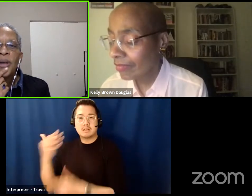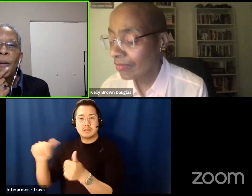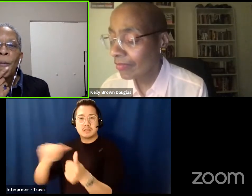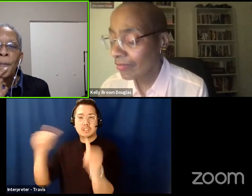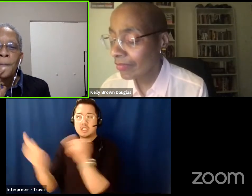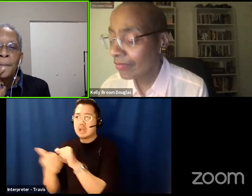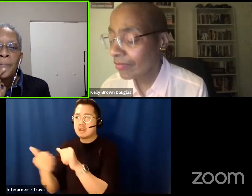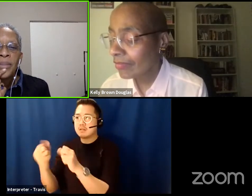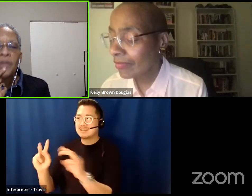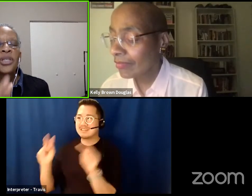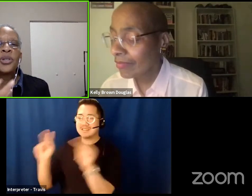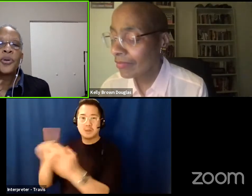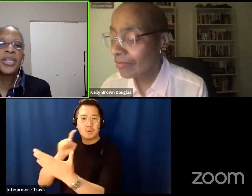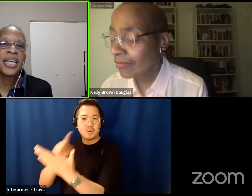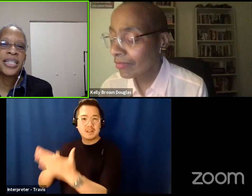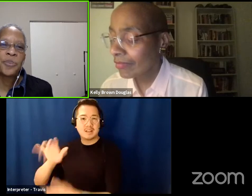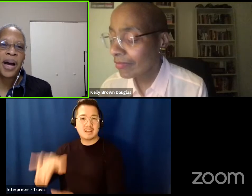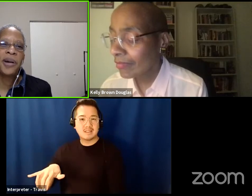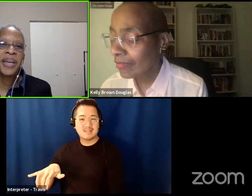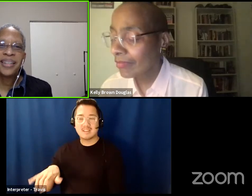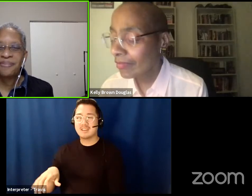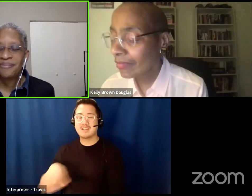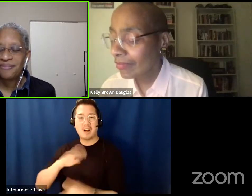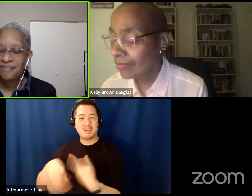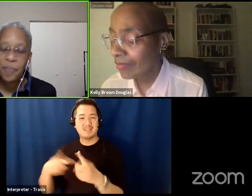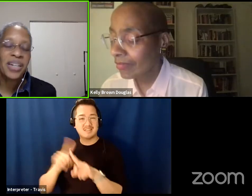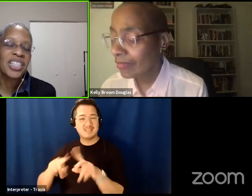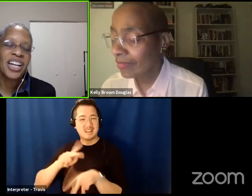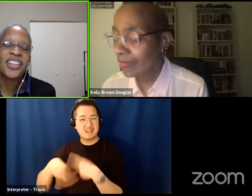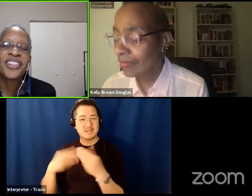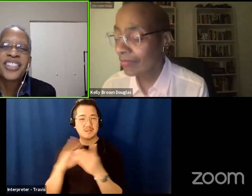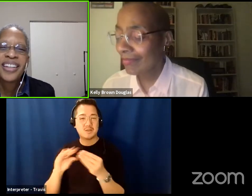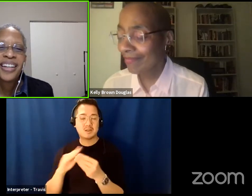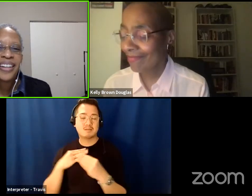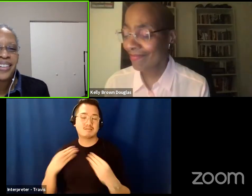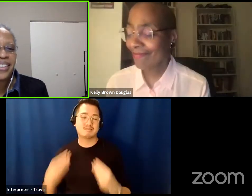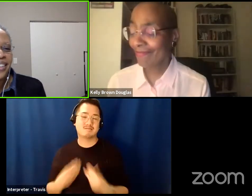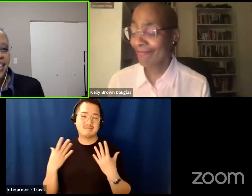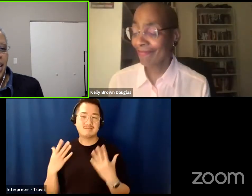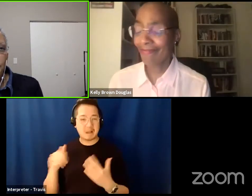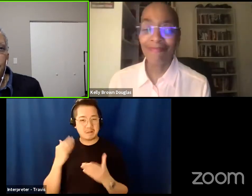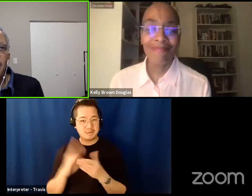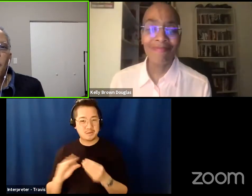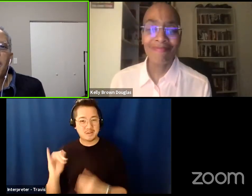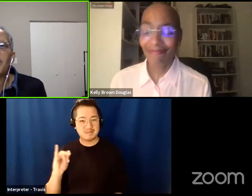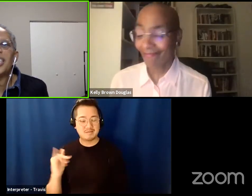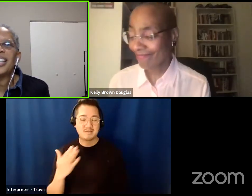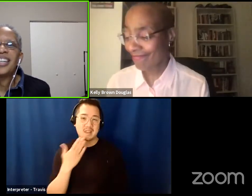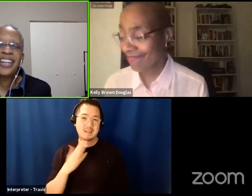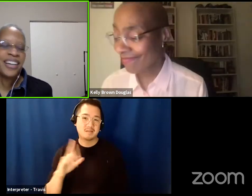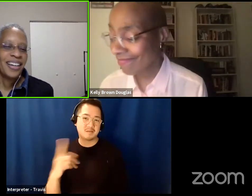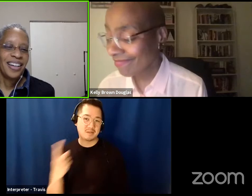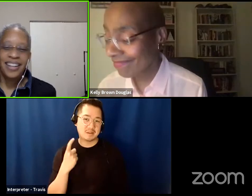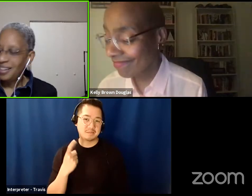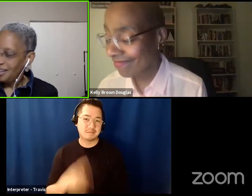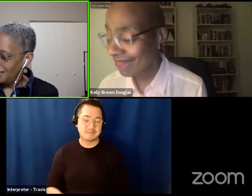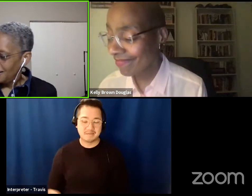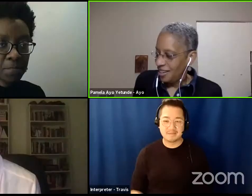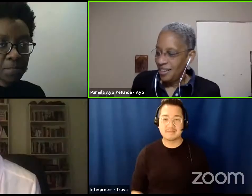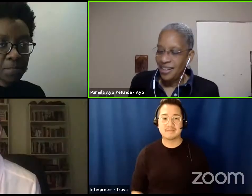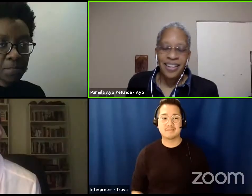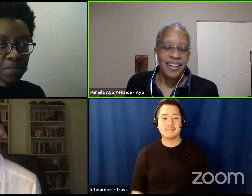aggressions. So those are the stories that inspire me, amongst others. Thank you for that question.